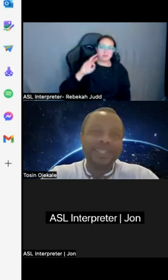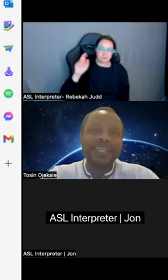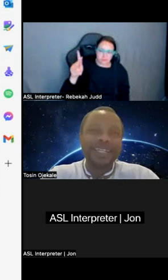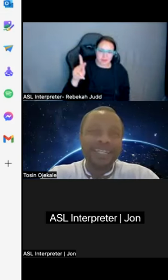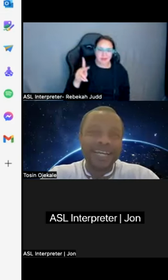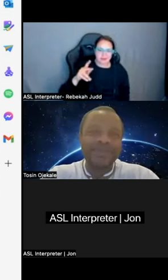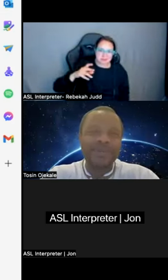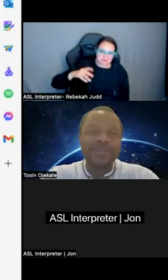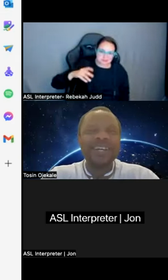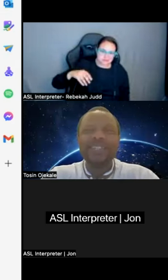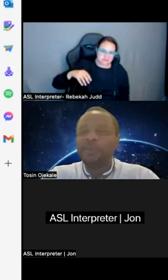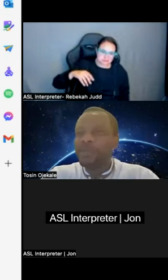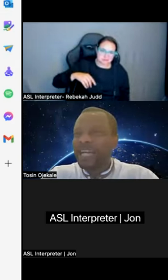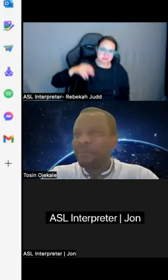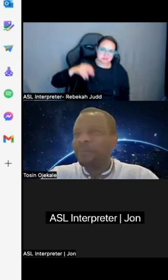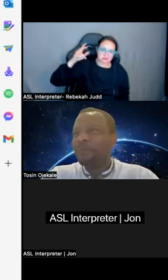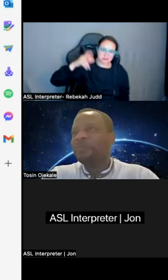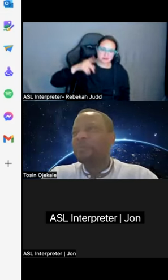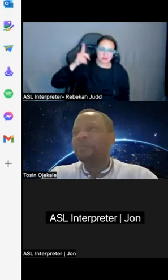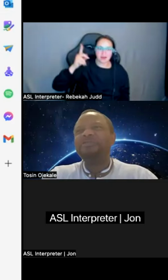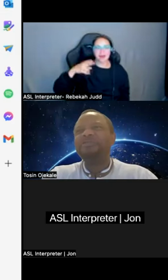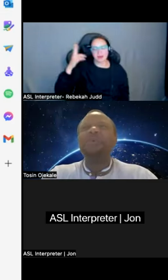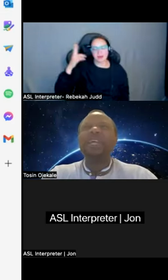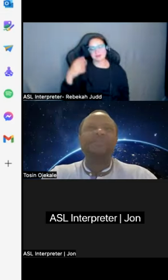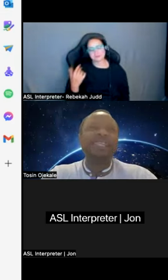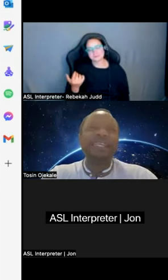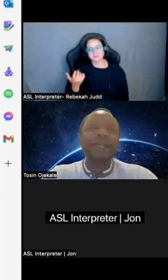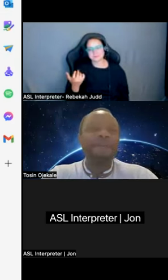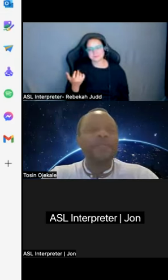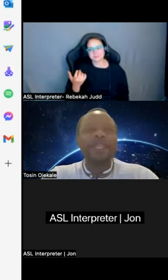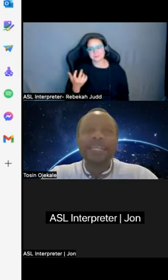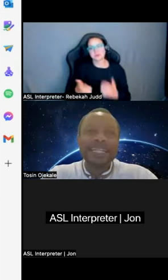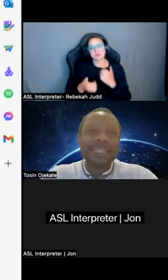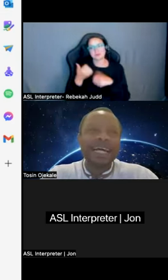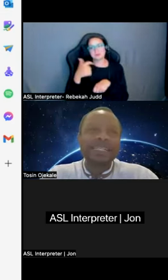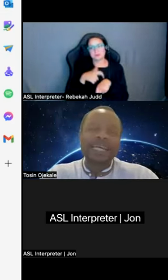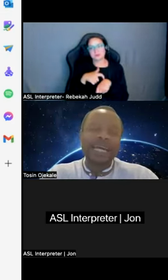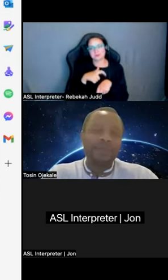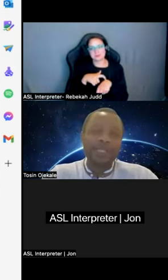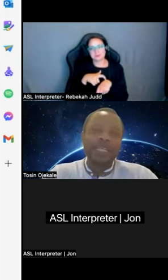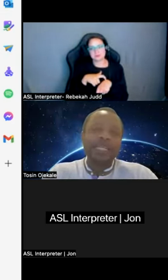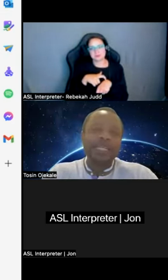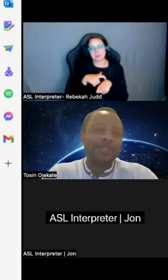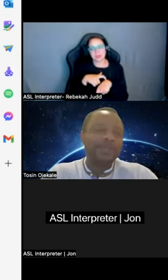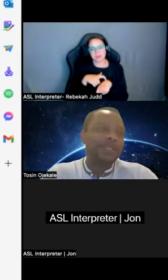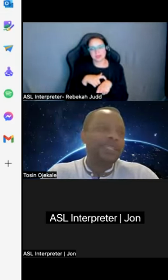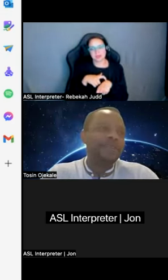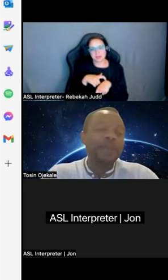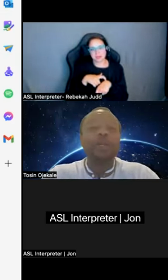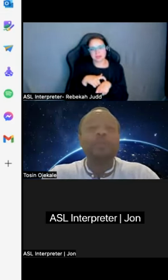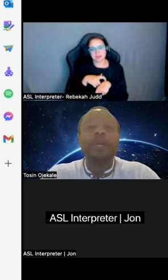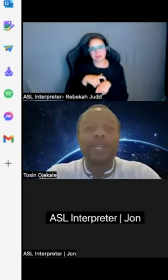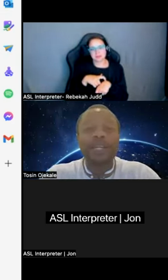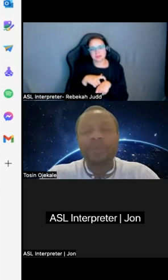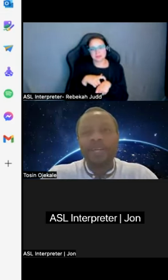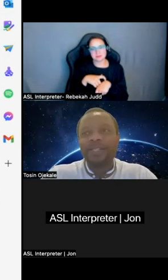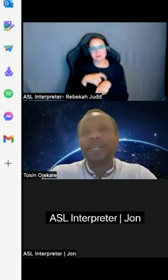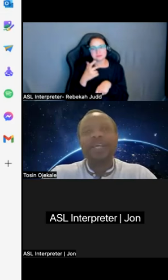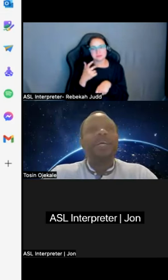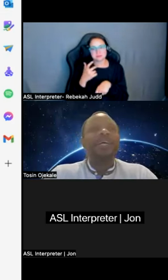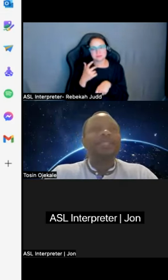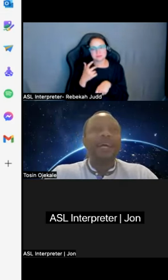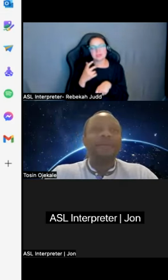your data center as well. So most time, from what I've seen, data centers, and I'm not saying this authoritatively, but based on